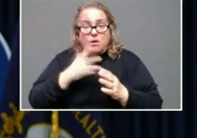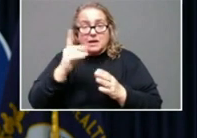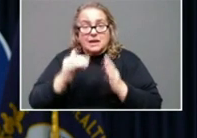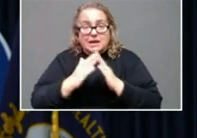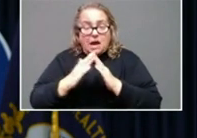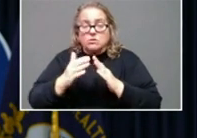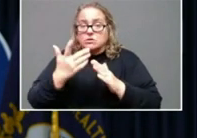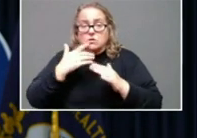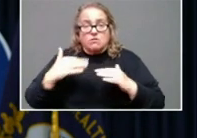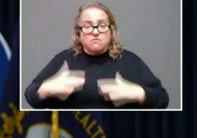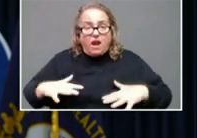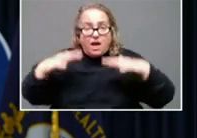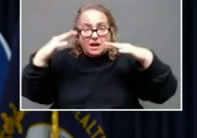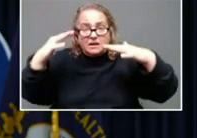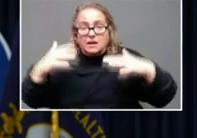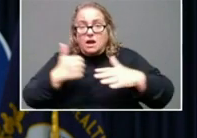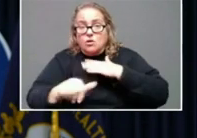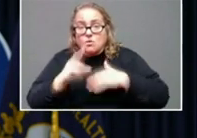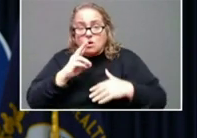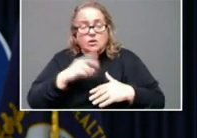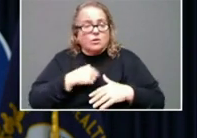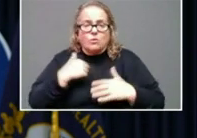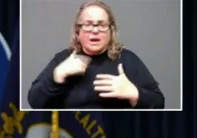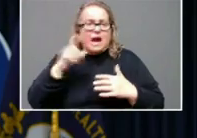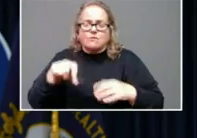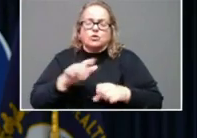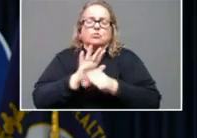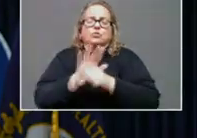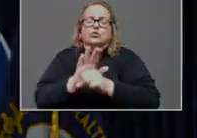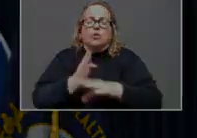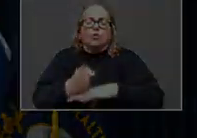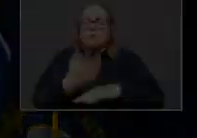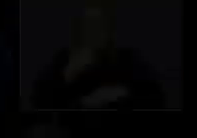We'll push through all of it because we don't have a choice. And we're strong enough to do it.